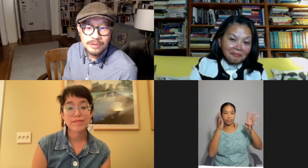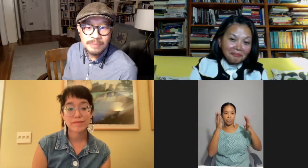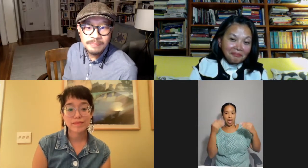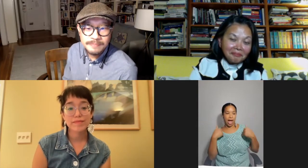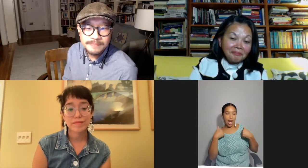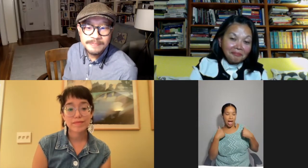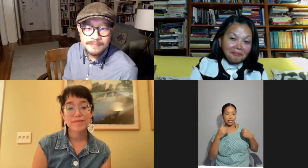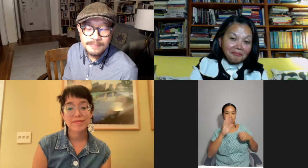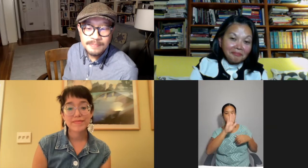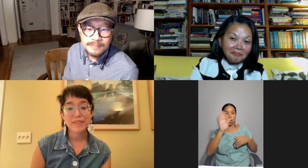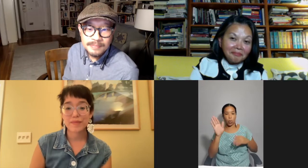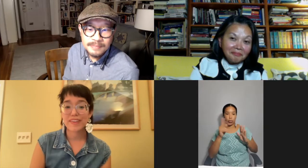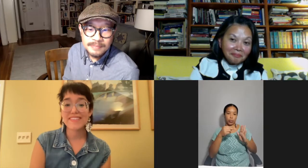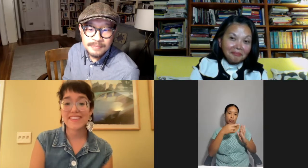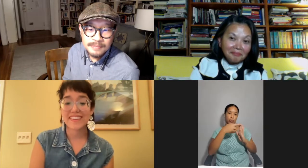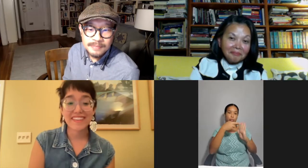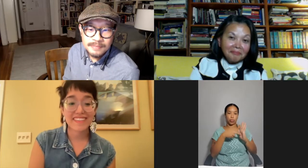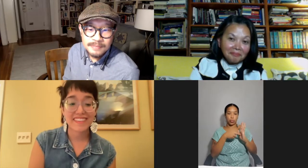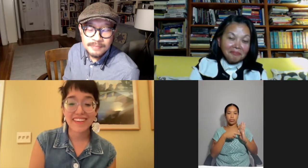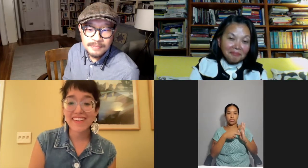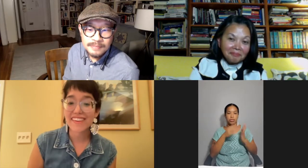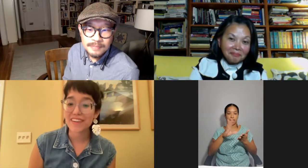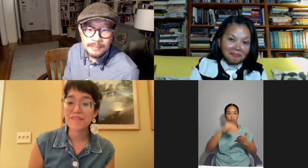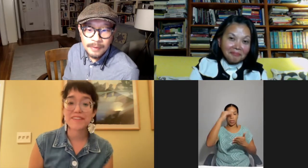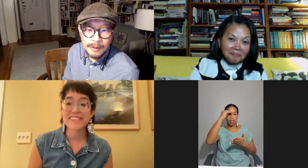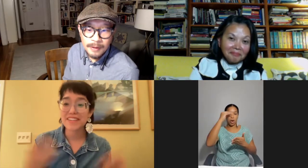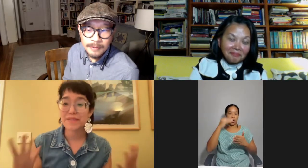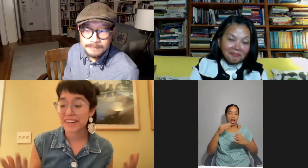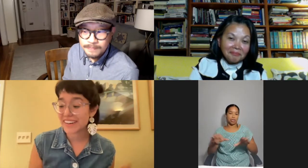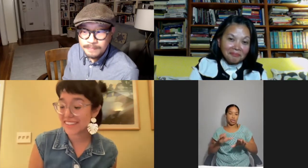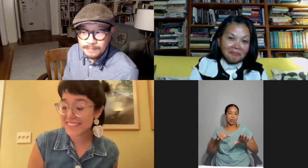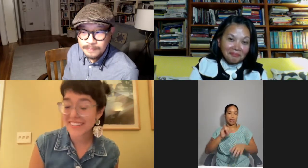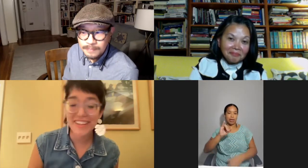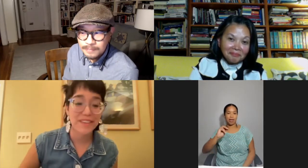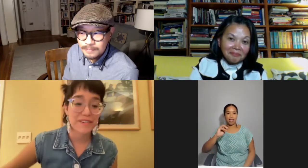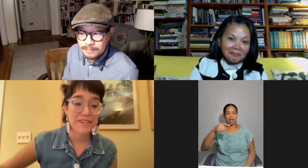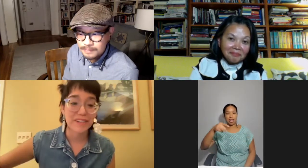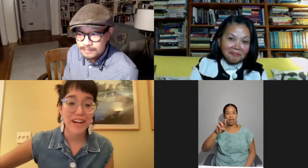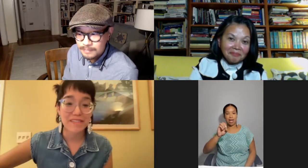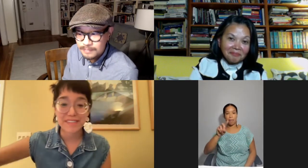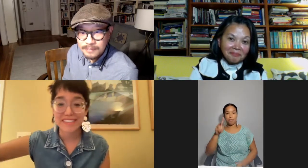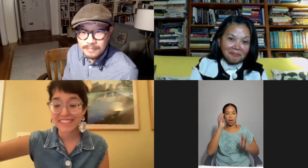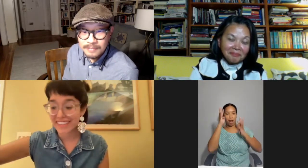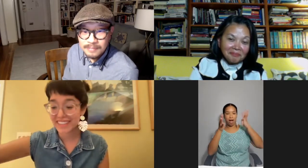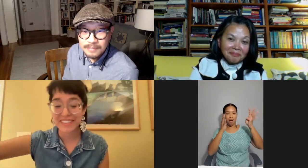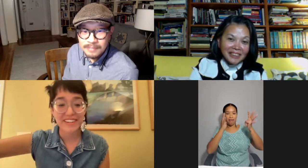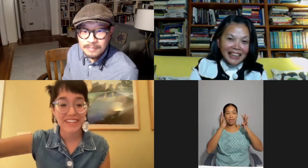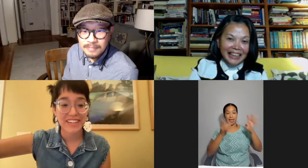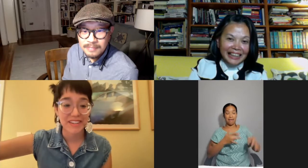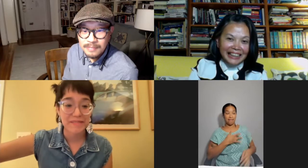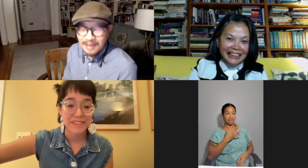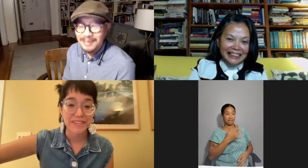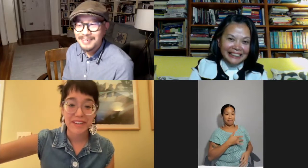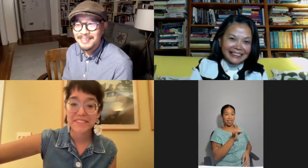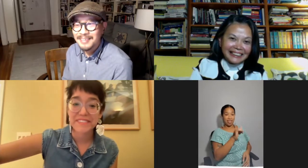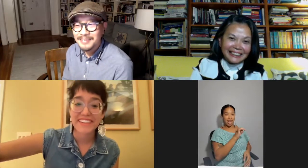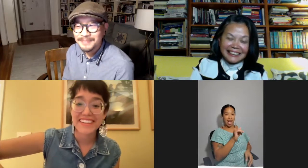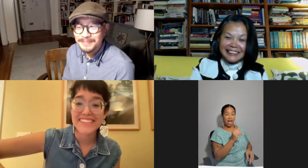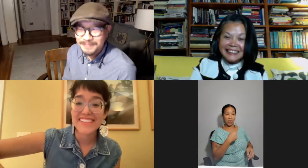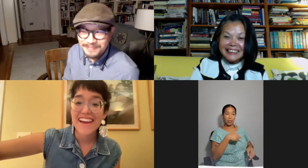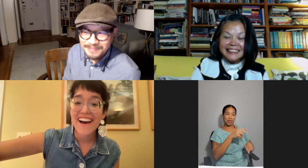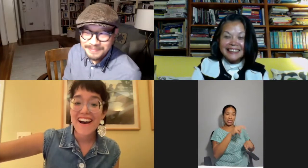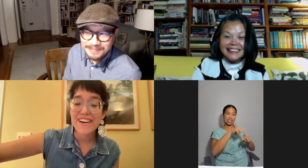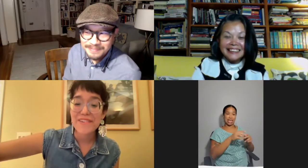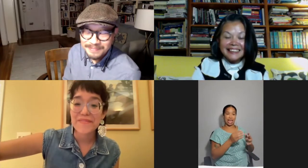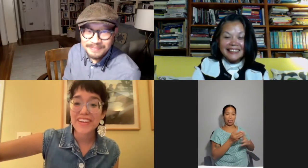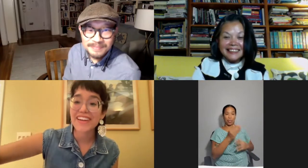as you do them. Amazing. Thank you. It feels like we are all sitting through a craft lecture right now. I'm so grateful for